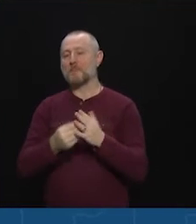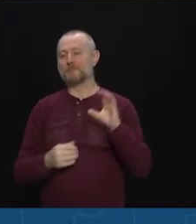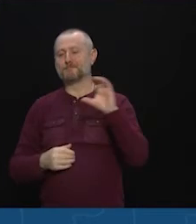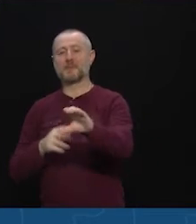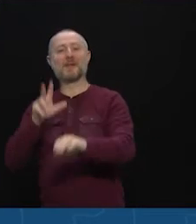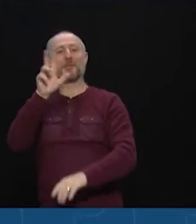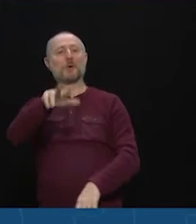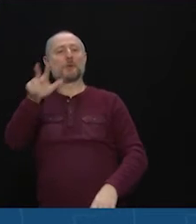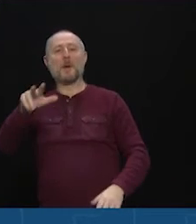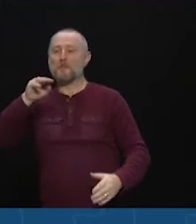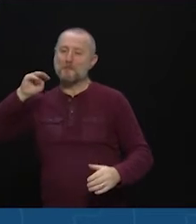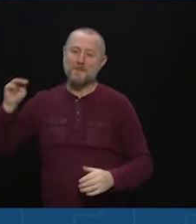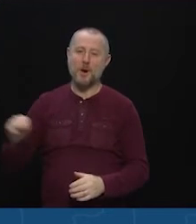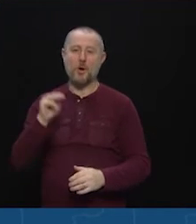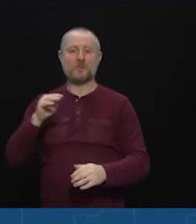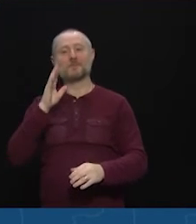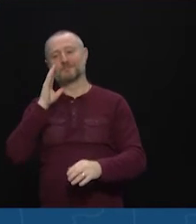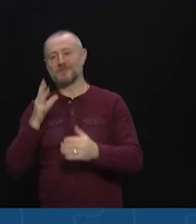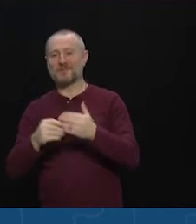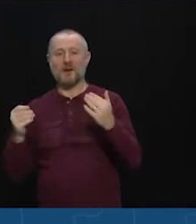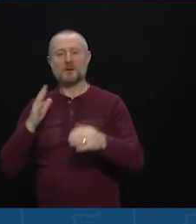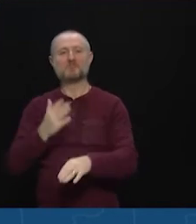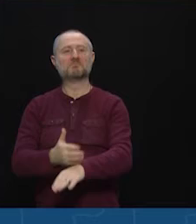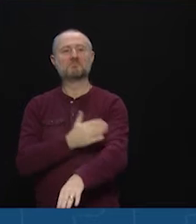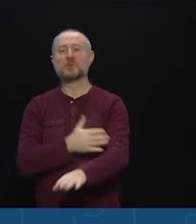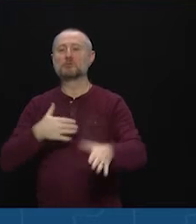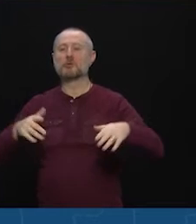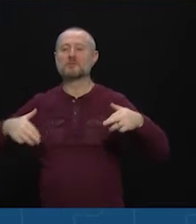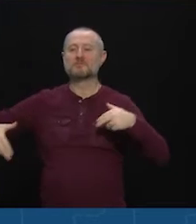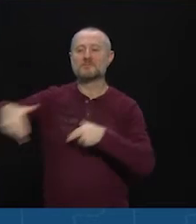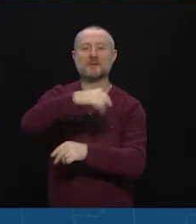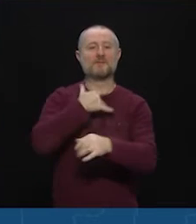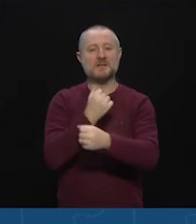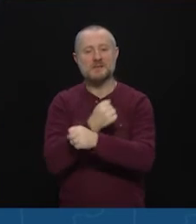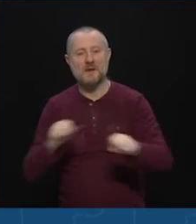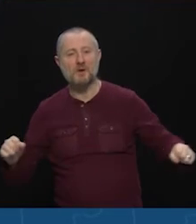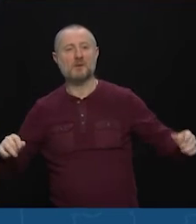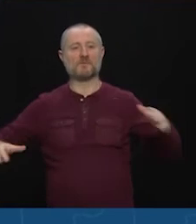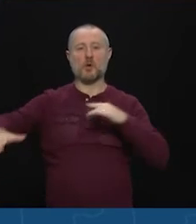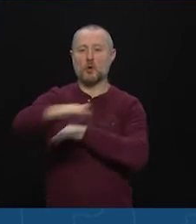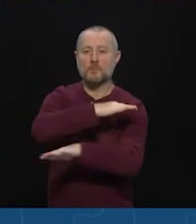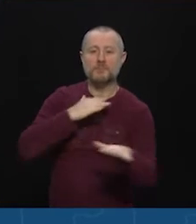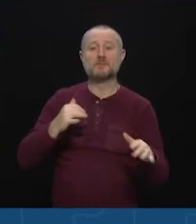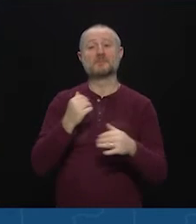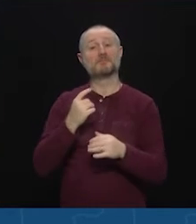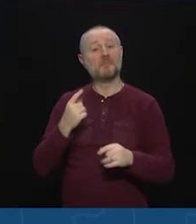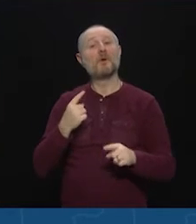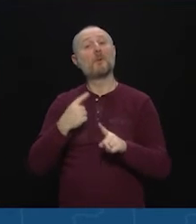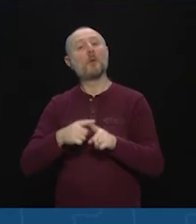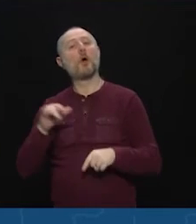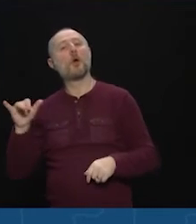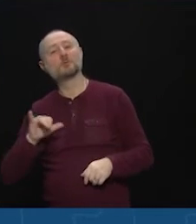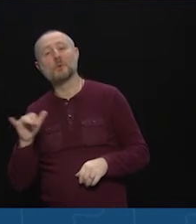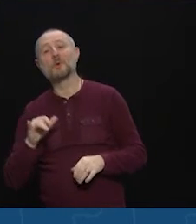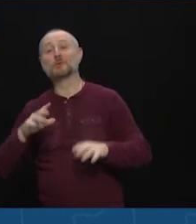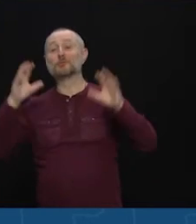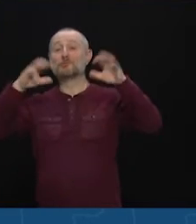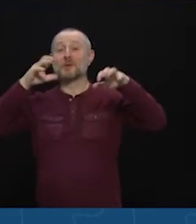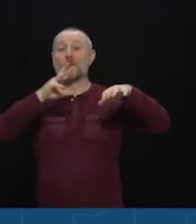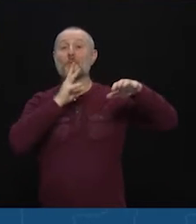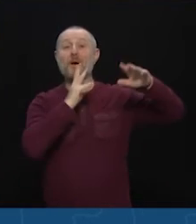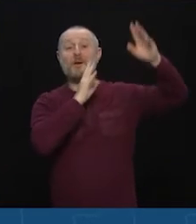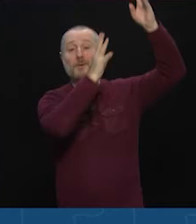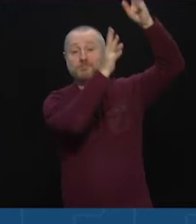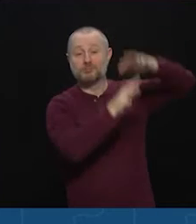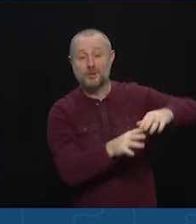upgrades. Also to work to, as we say, green the fair. What does that mean? Rain gardens, rainwater reduction systems, composting facility,